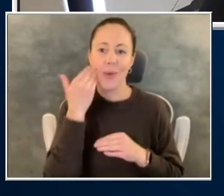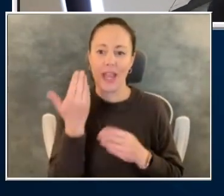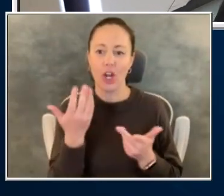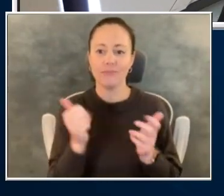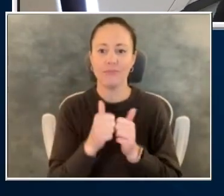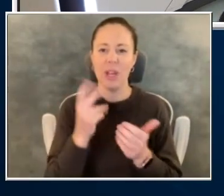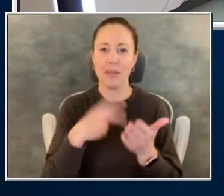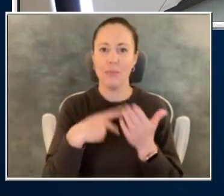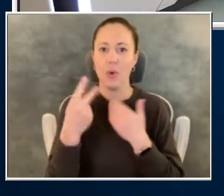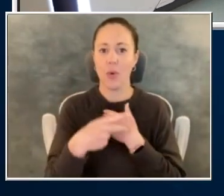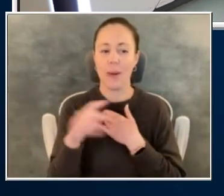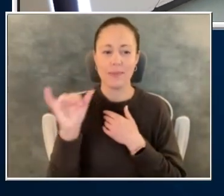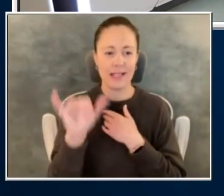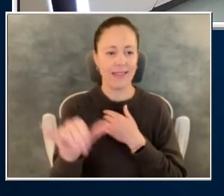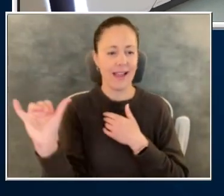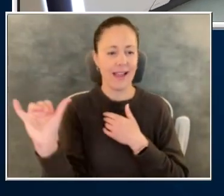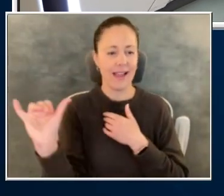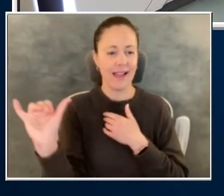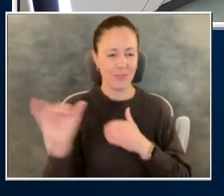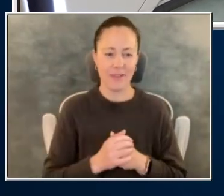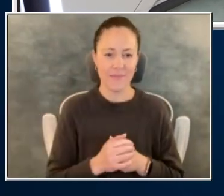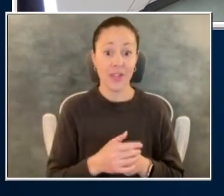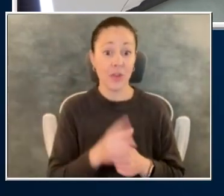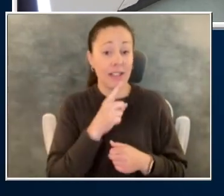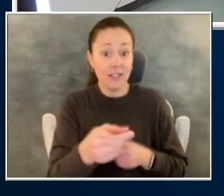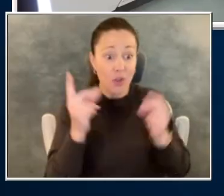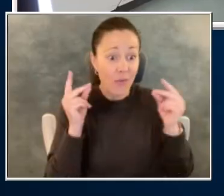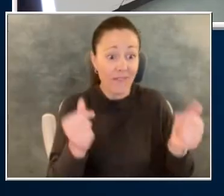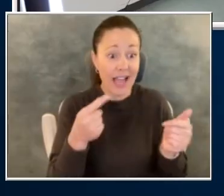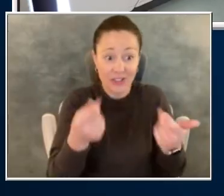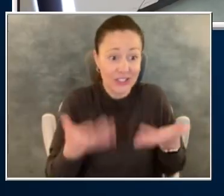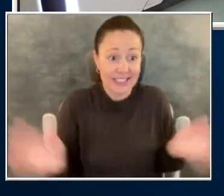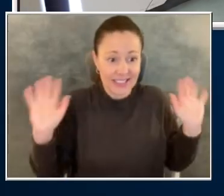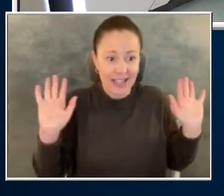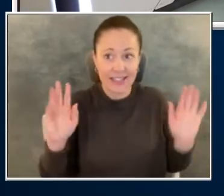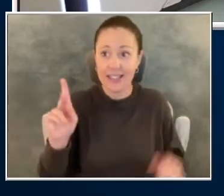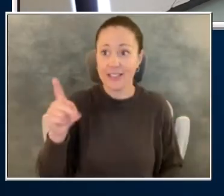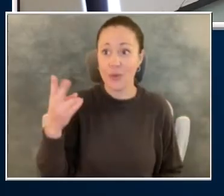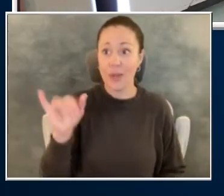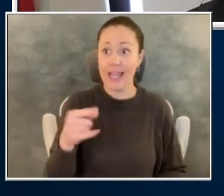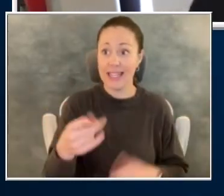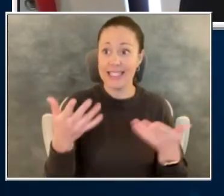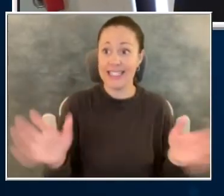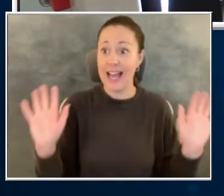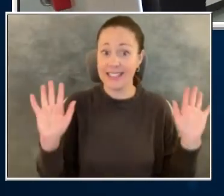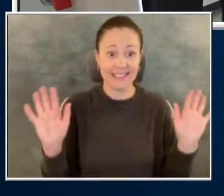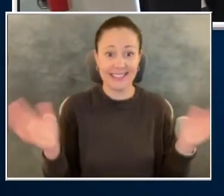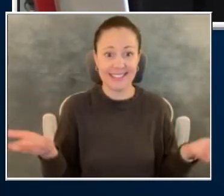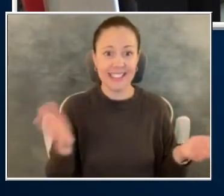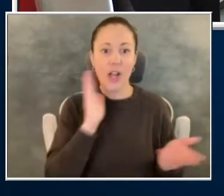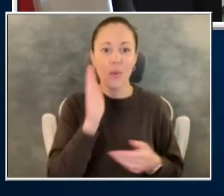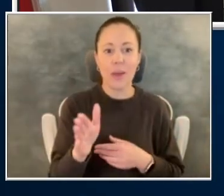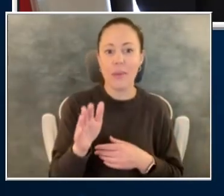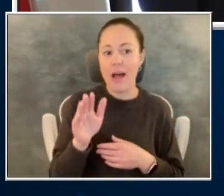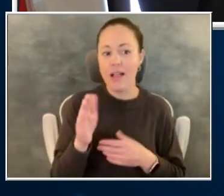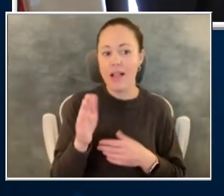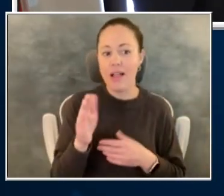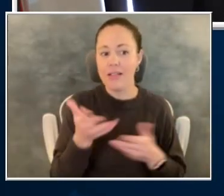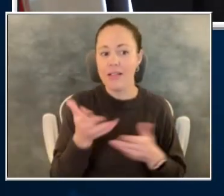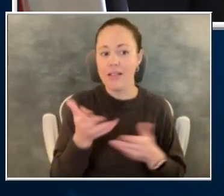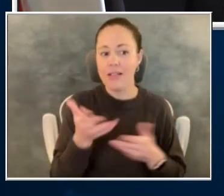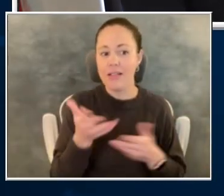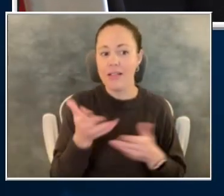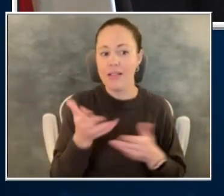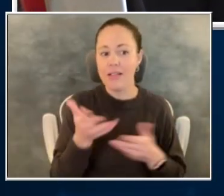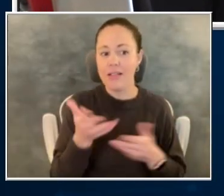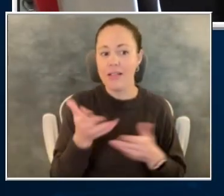well. As we talked about, it's so fast, she's done. So Kathy's out of her test. We're going to check back in with her in a little bit and learn her score, which hopefully she scored